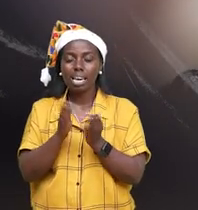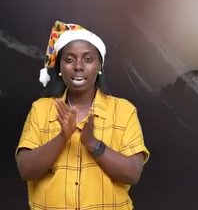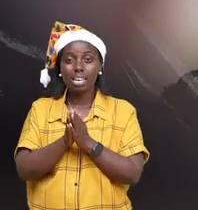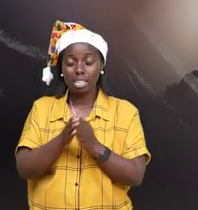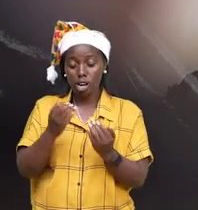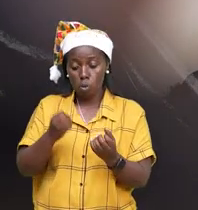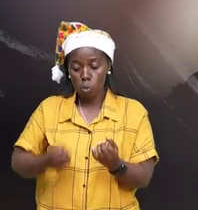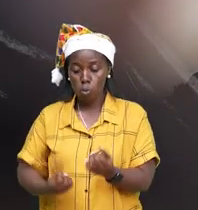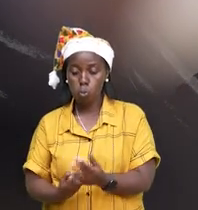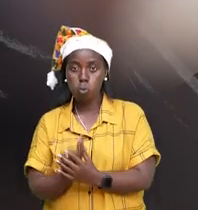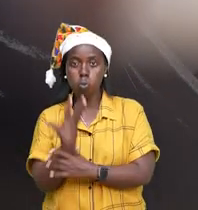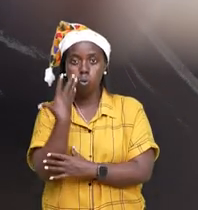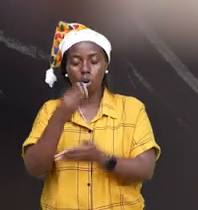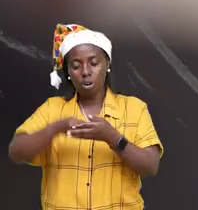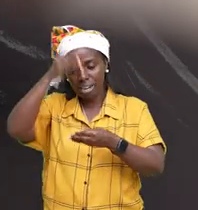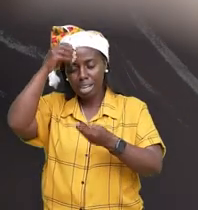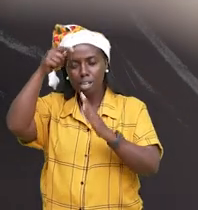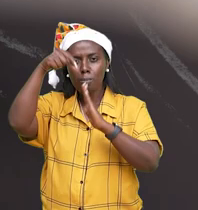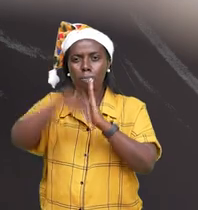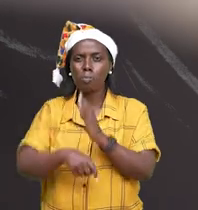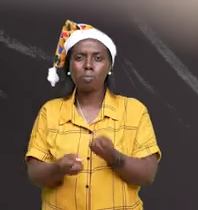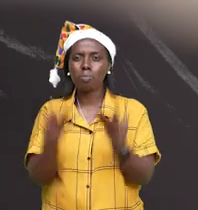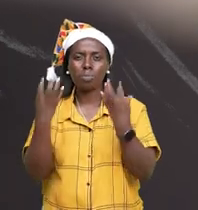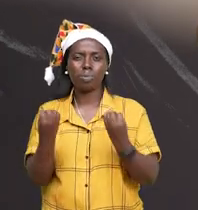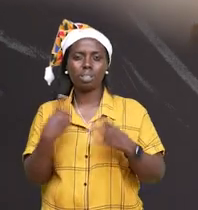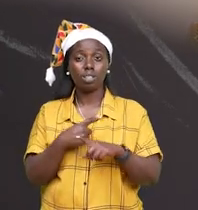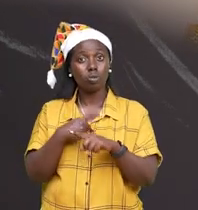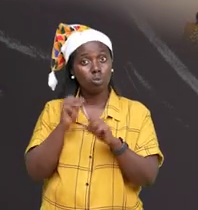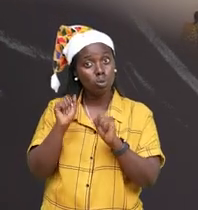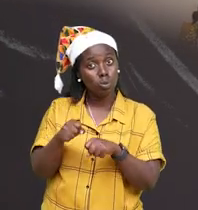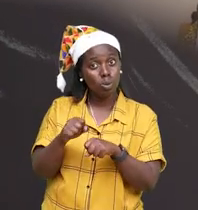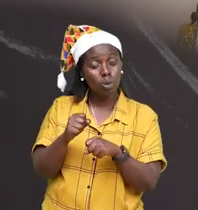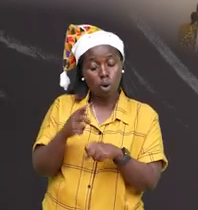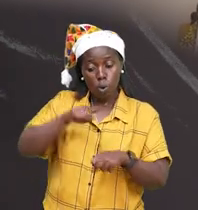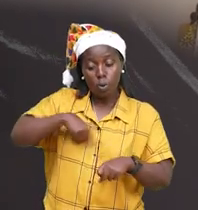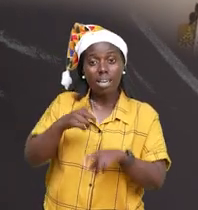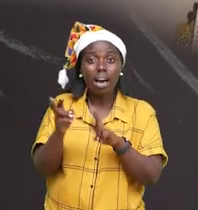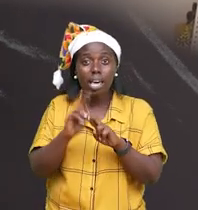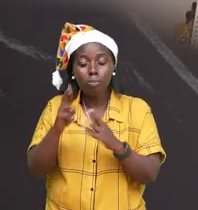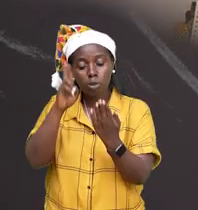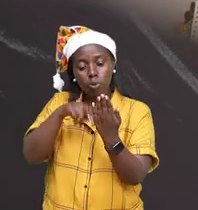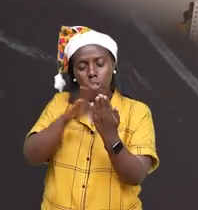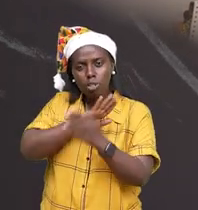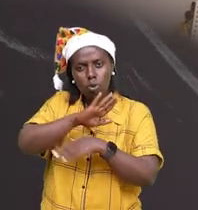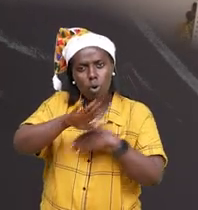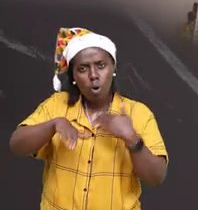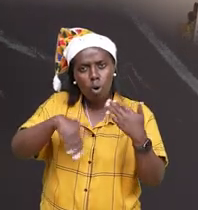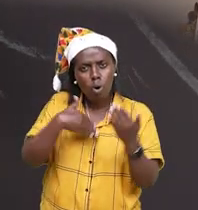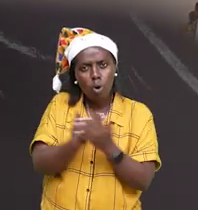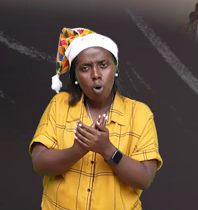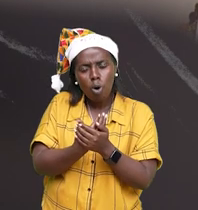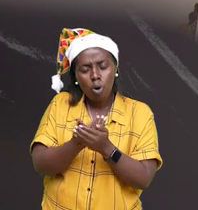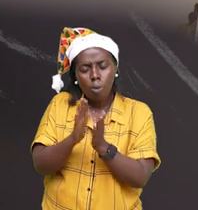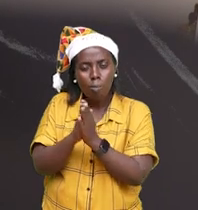And as we grow, we learn more and more. So that we are able to read all kinds